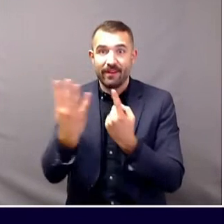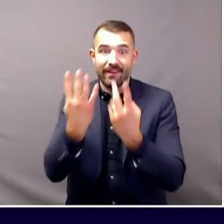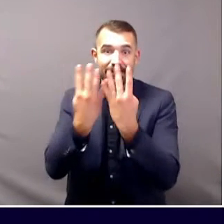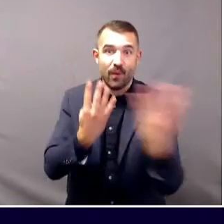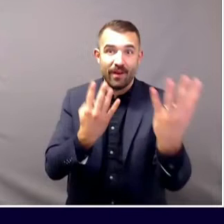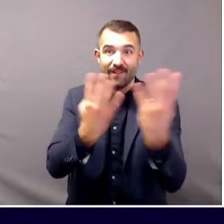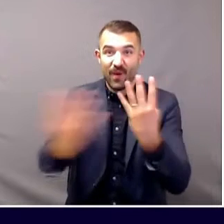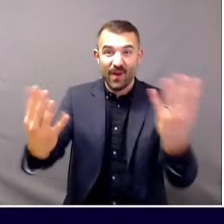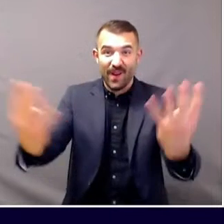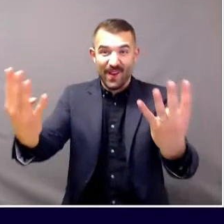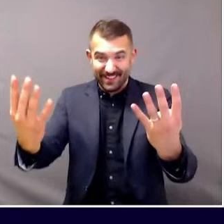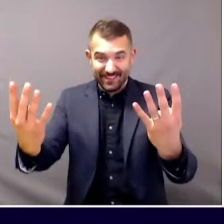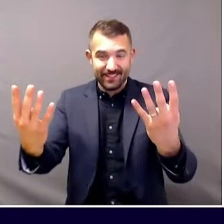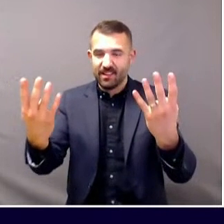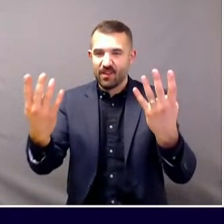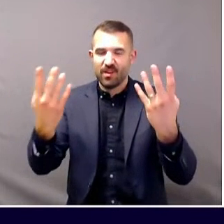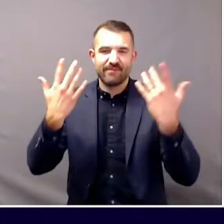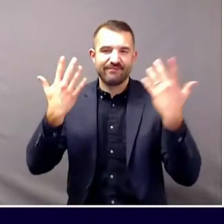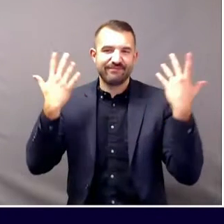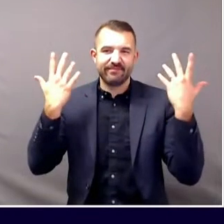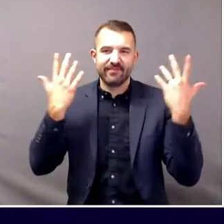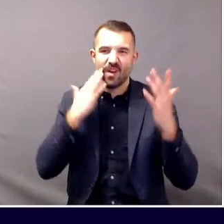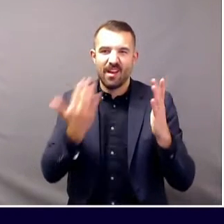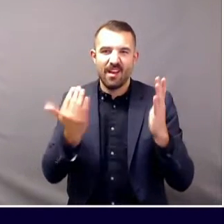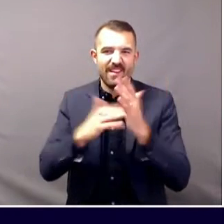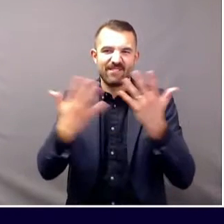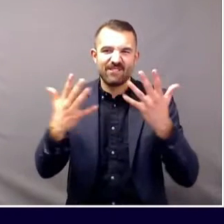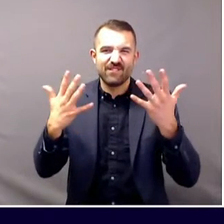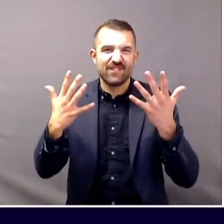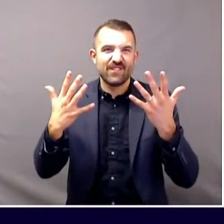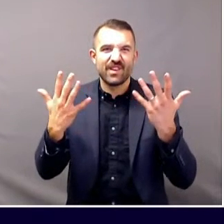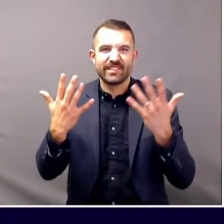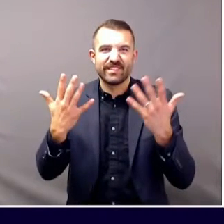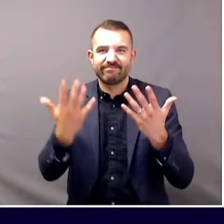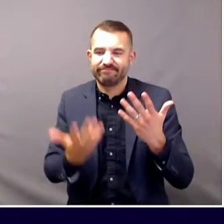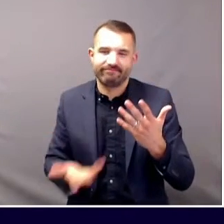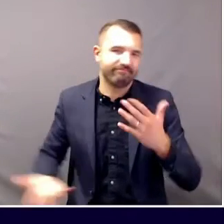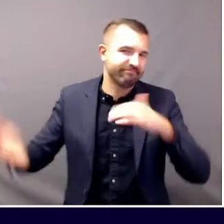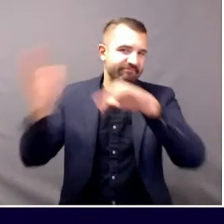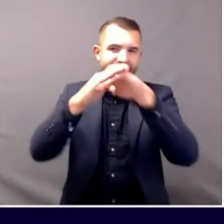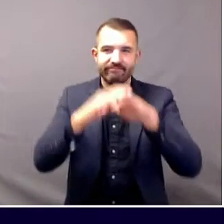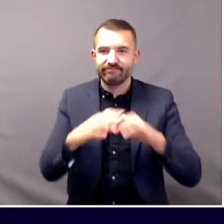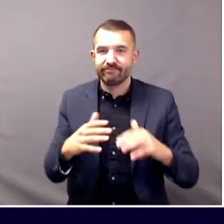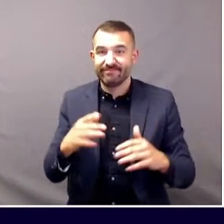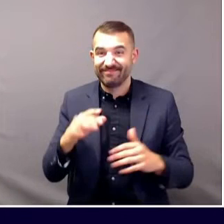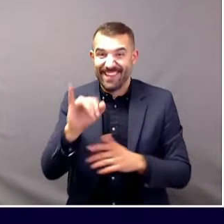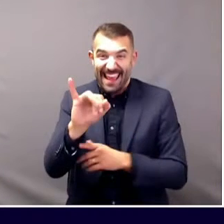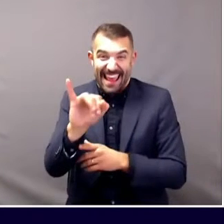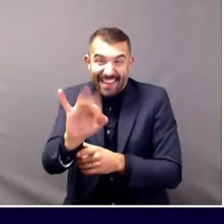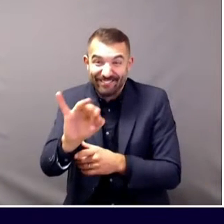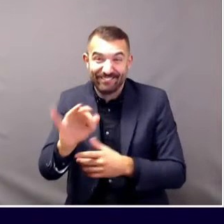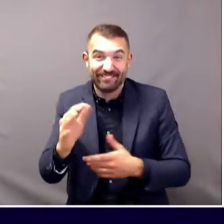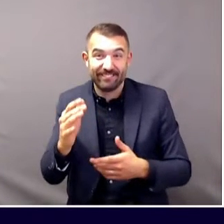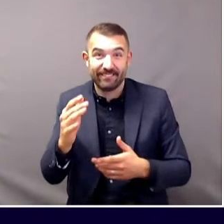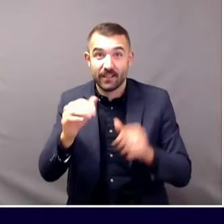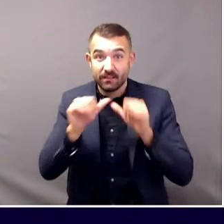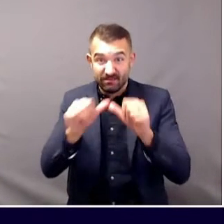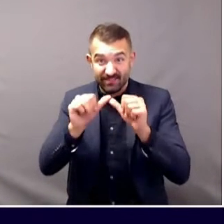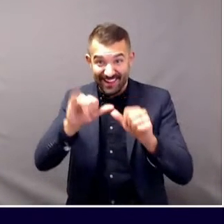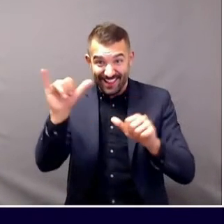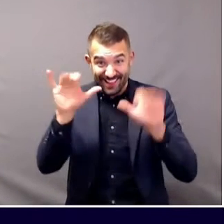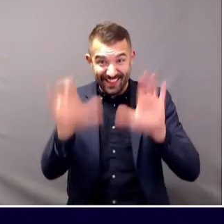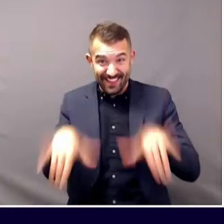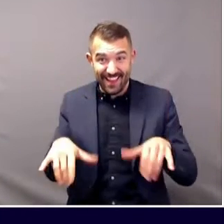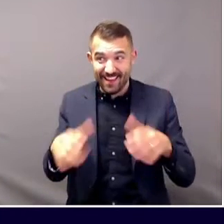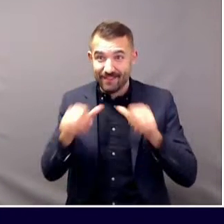But the thing I think that I feel the most strongly about is that where we go from here